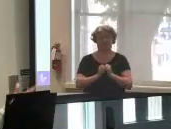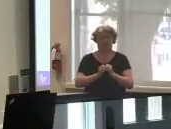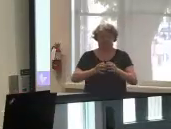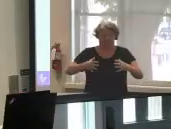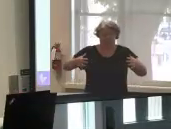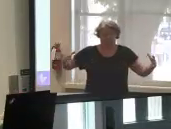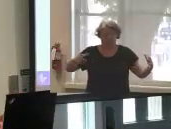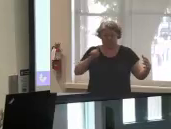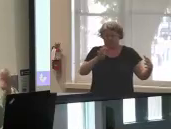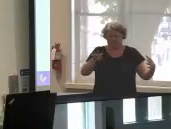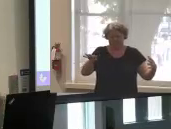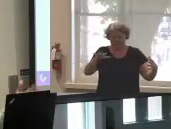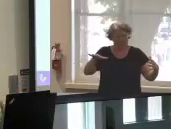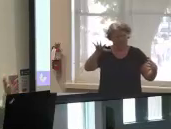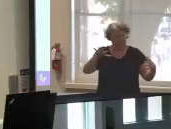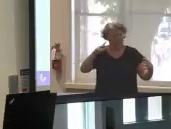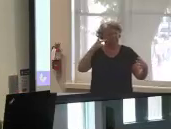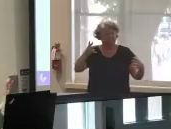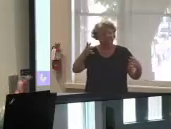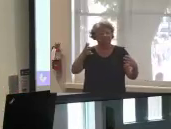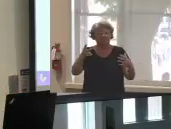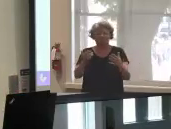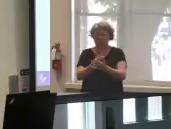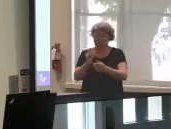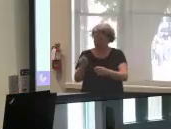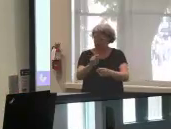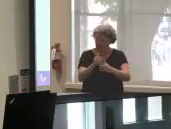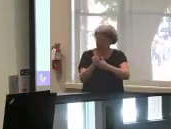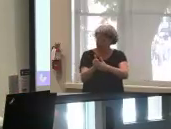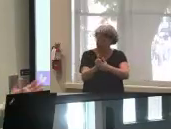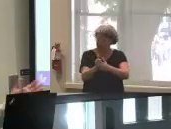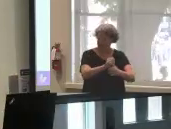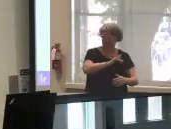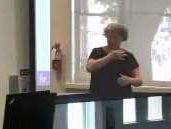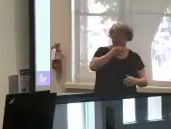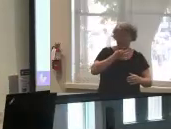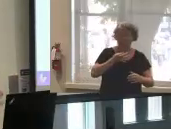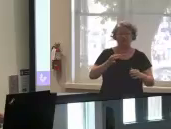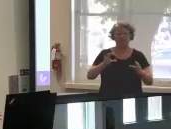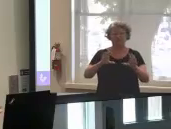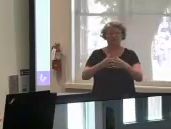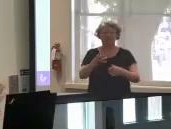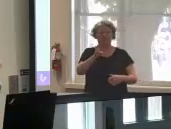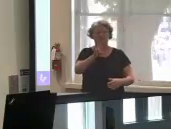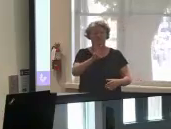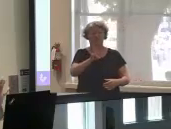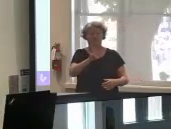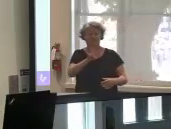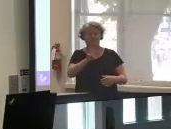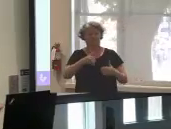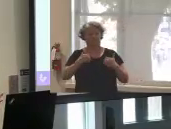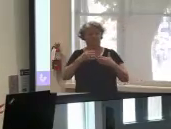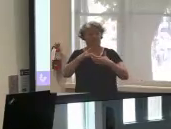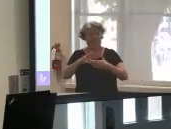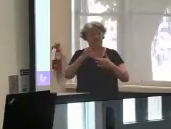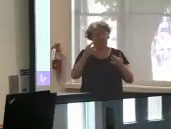grown significantly and we've seen a lot of emerging leaders come up again, we have a a group of seven youth leaders, which hopefully